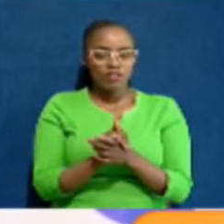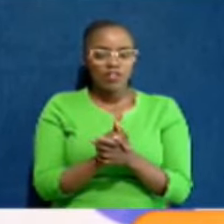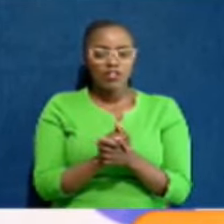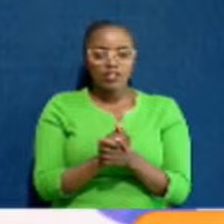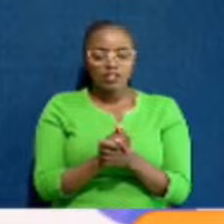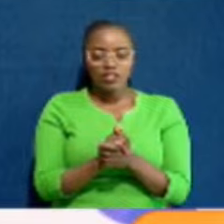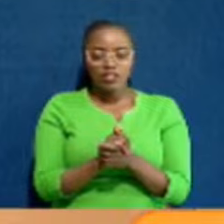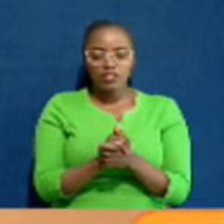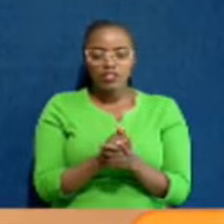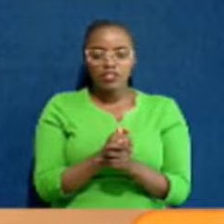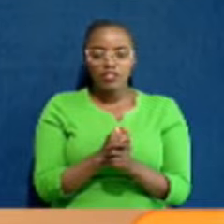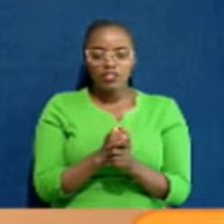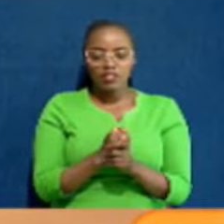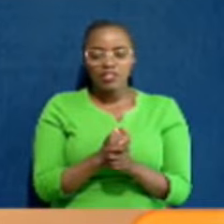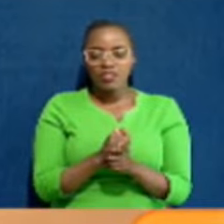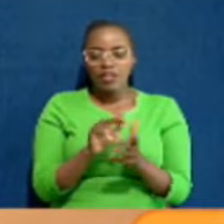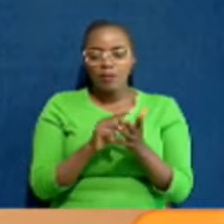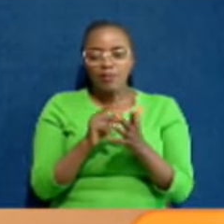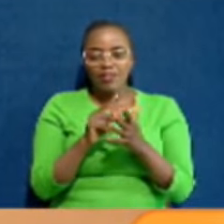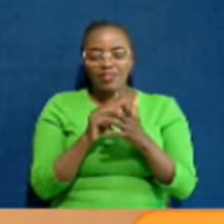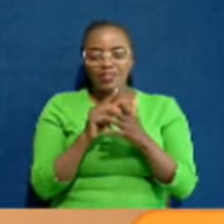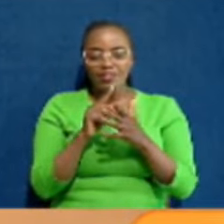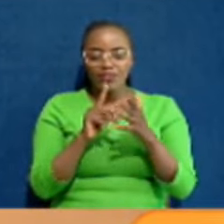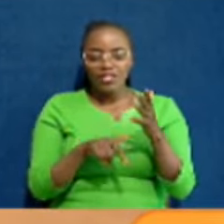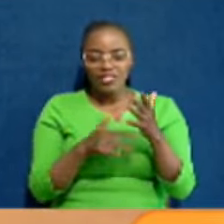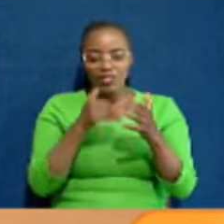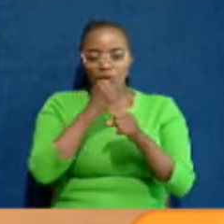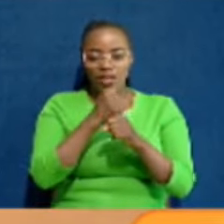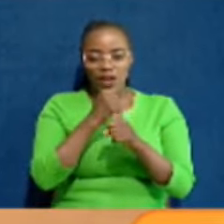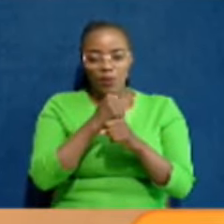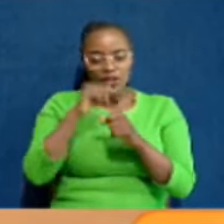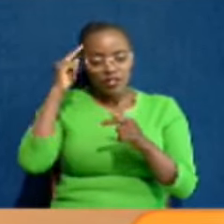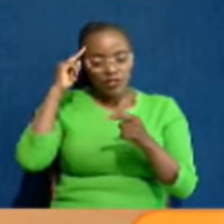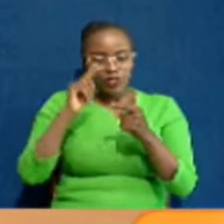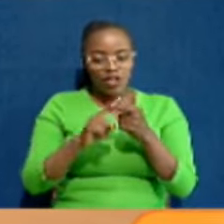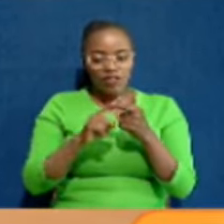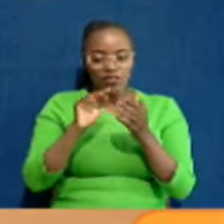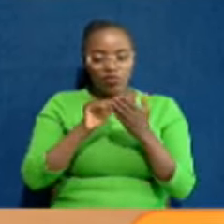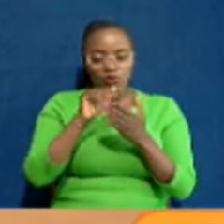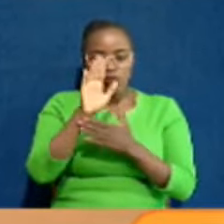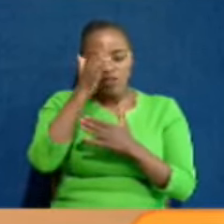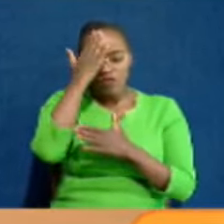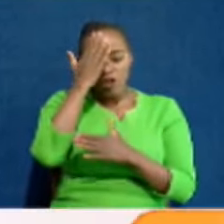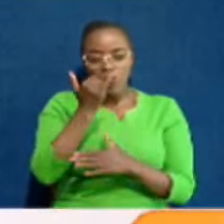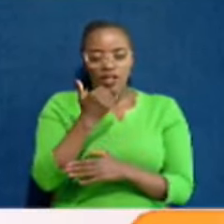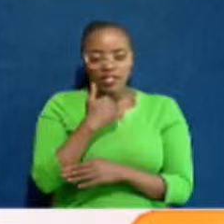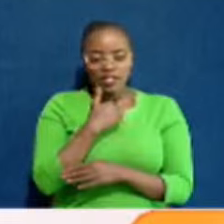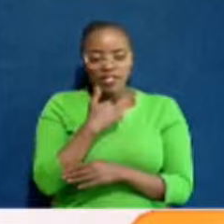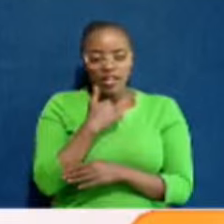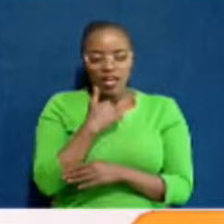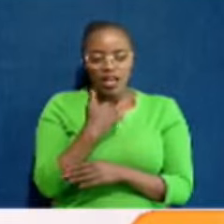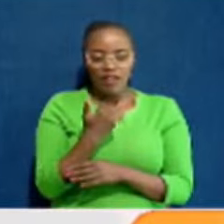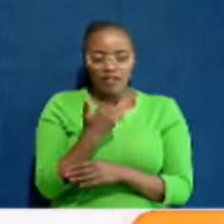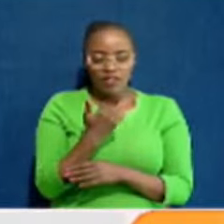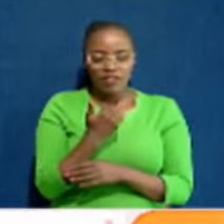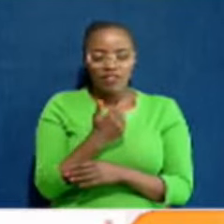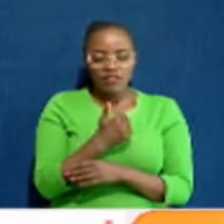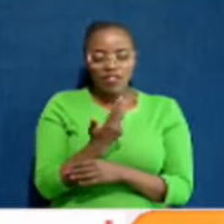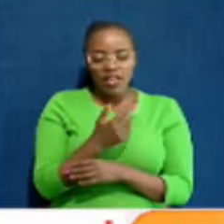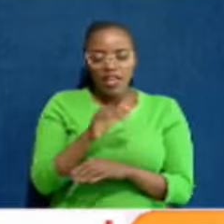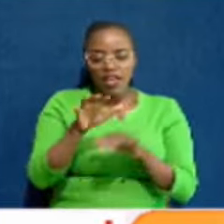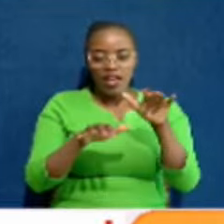get poor quality. So we are working on how to mop up, because every year there are 3 million animals that